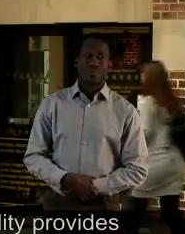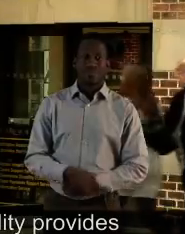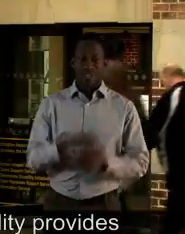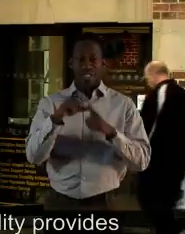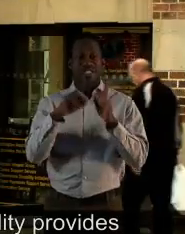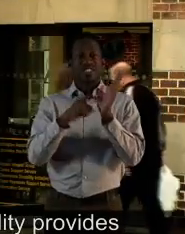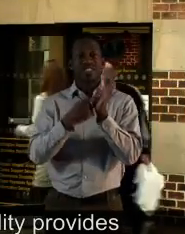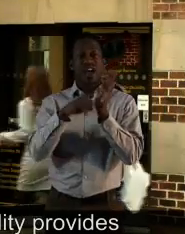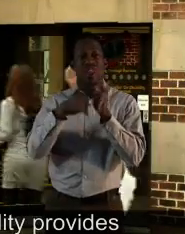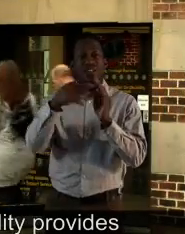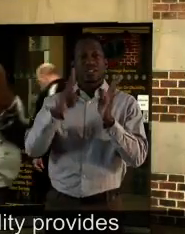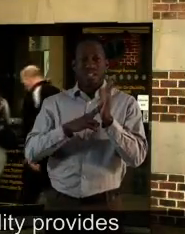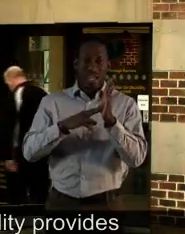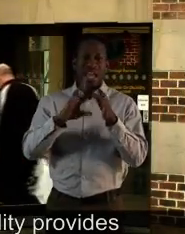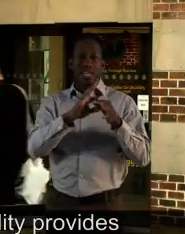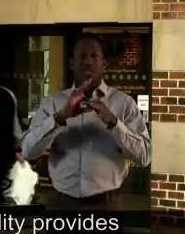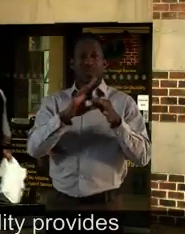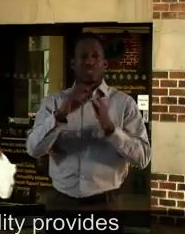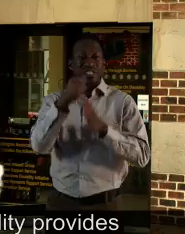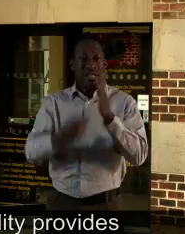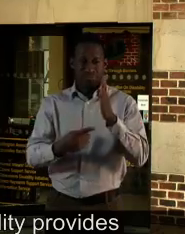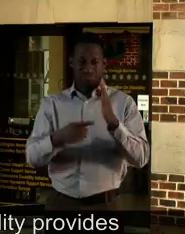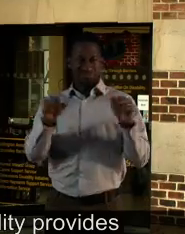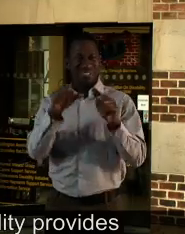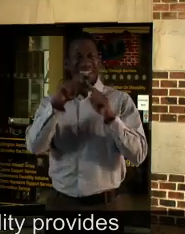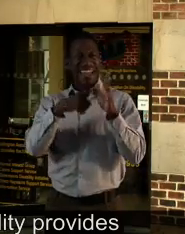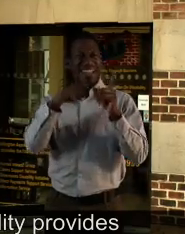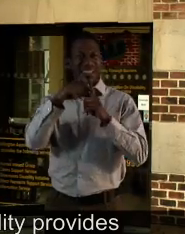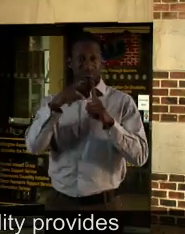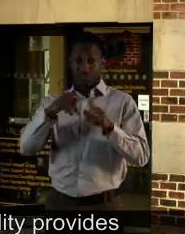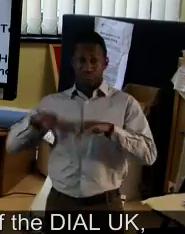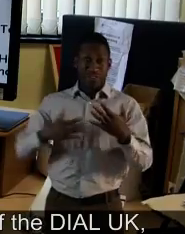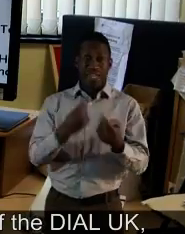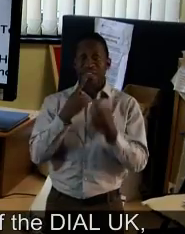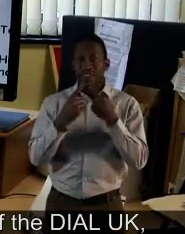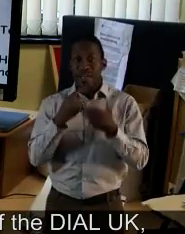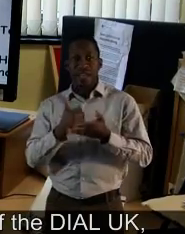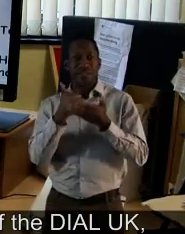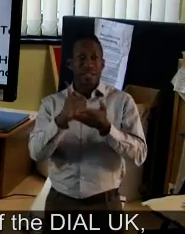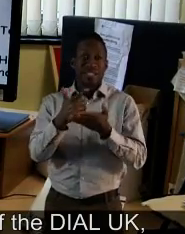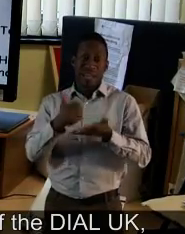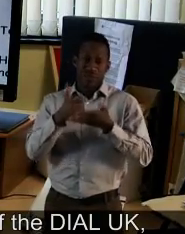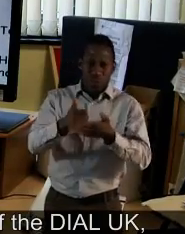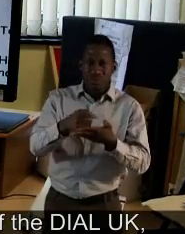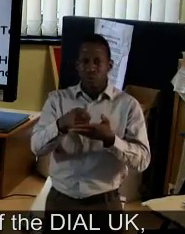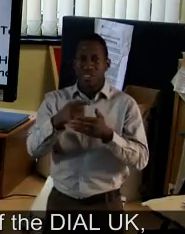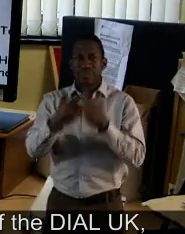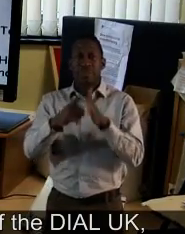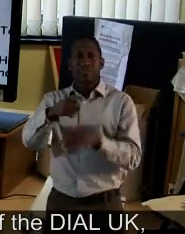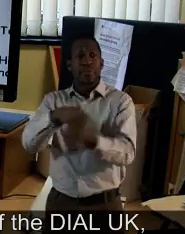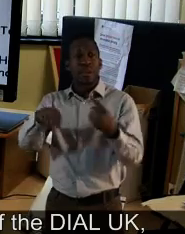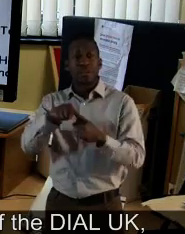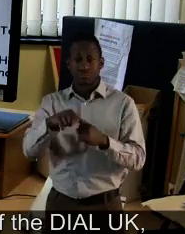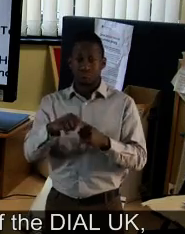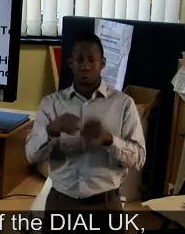Darlington Association on Disability provides information, advice and advocacy to disabled people and is a member of the